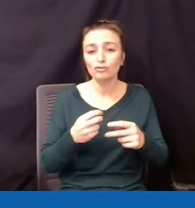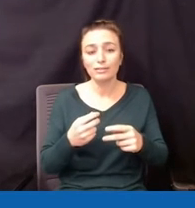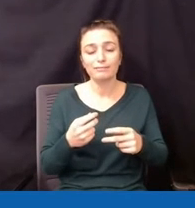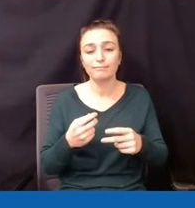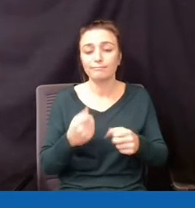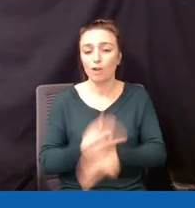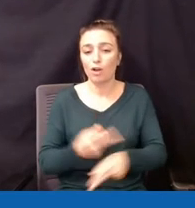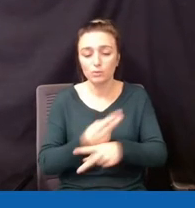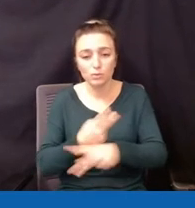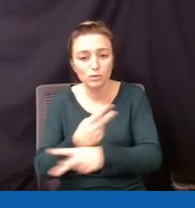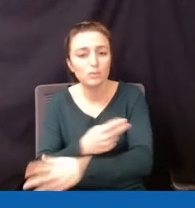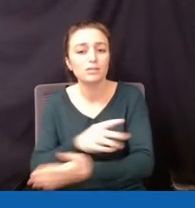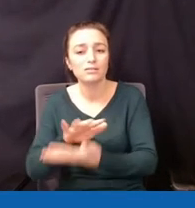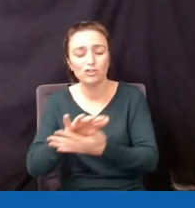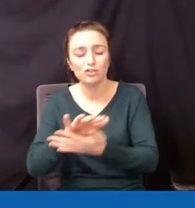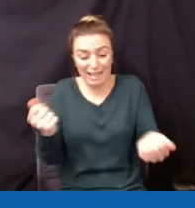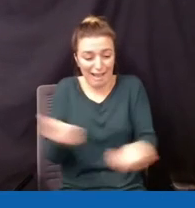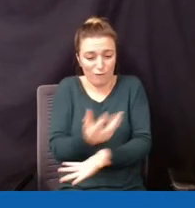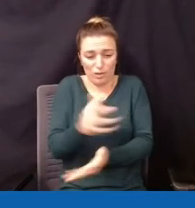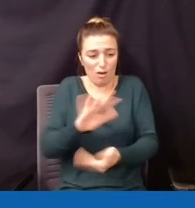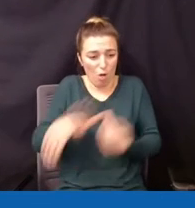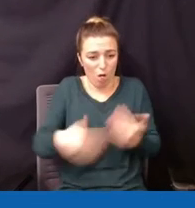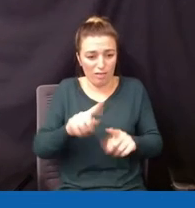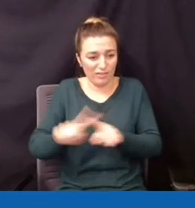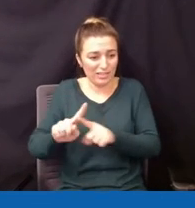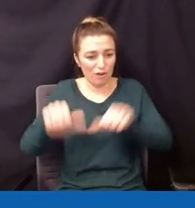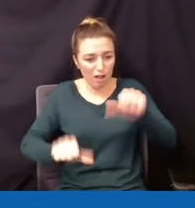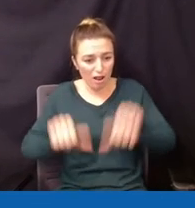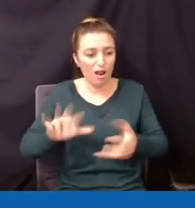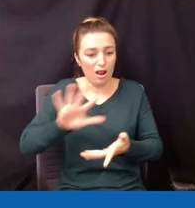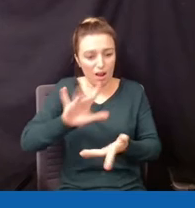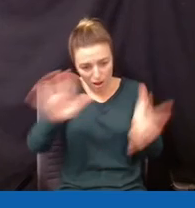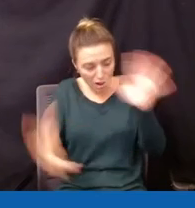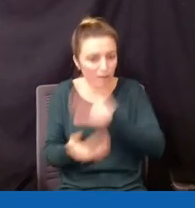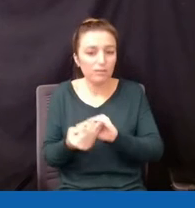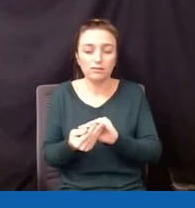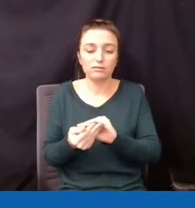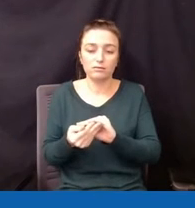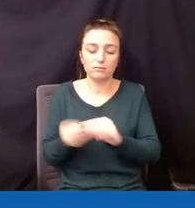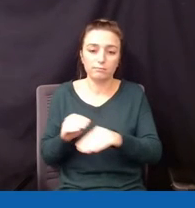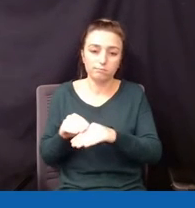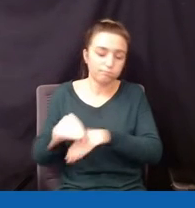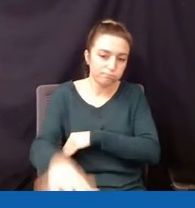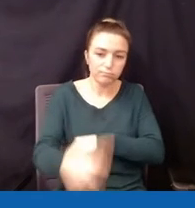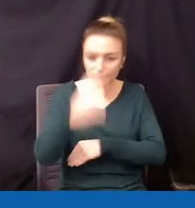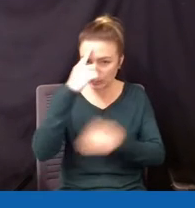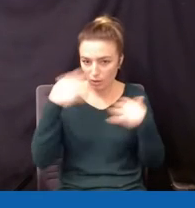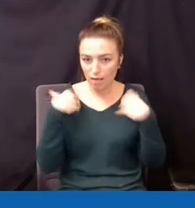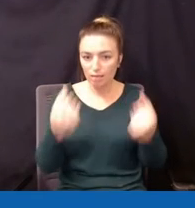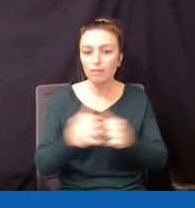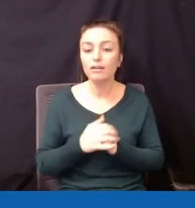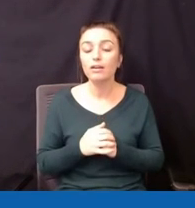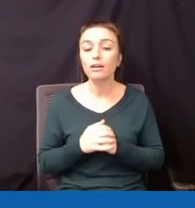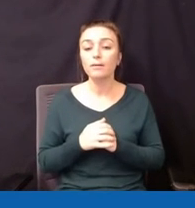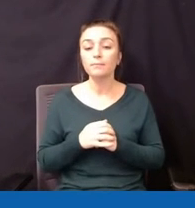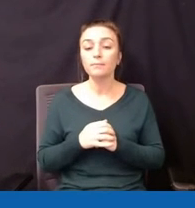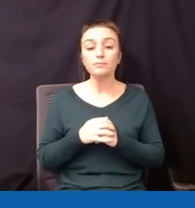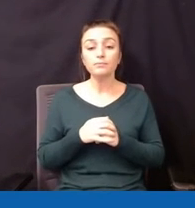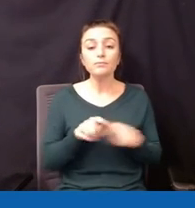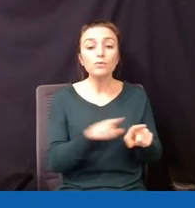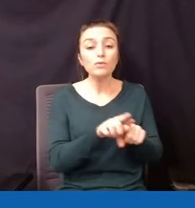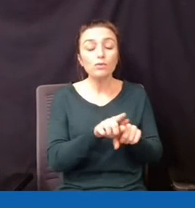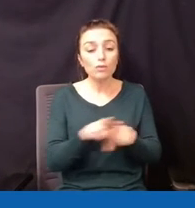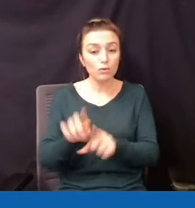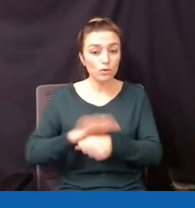of these combined continue to bite into our mental health. The pandemic has also, I think, brought into